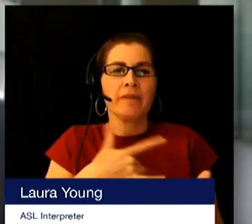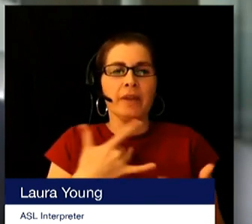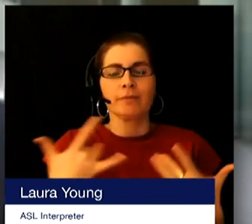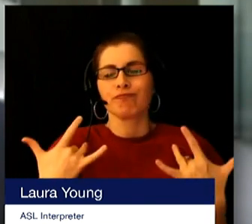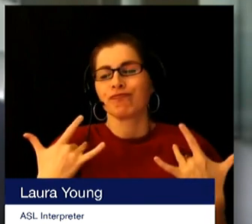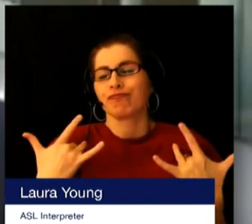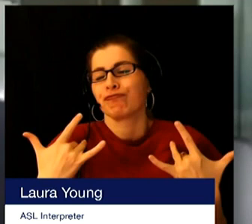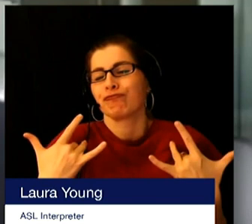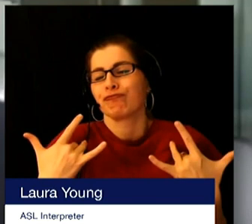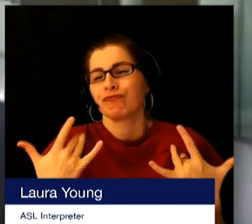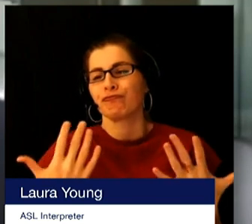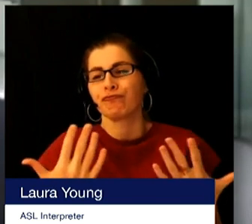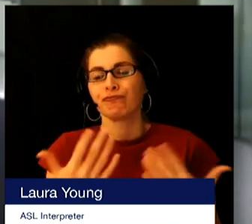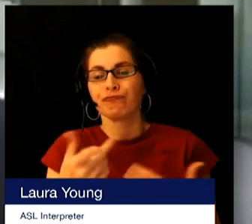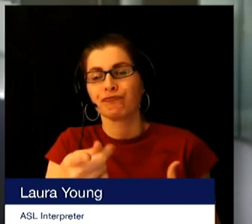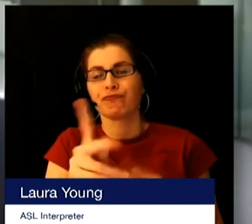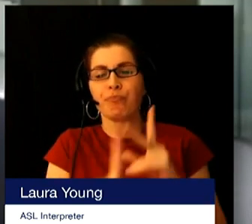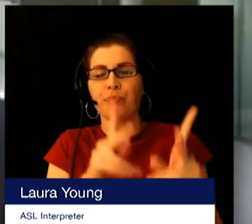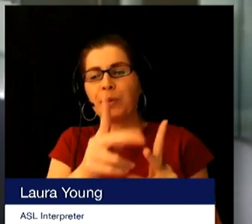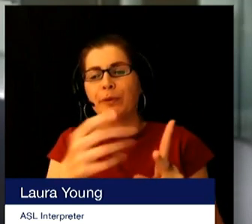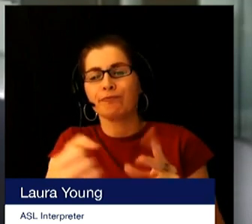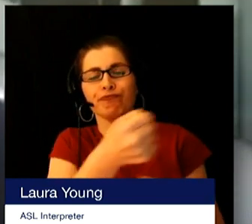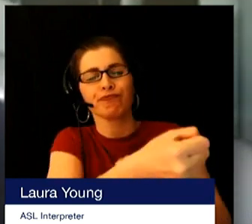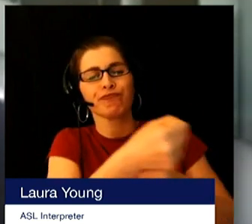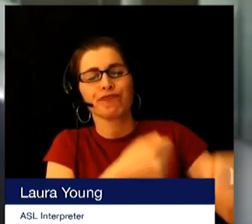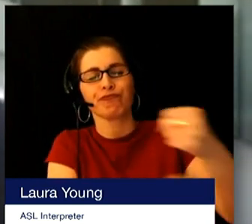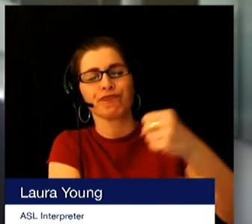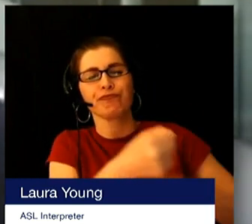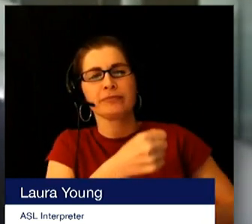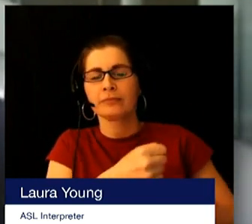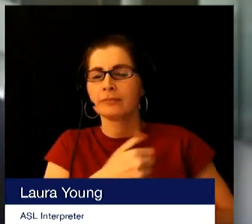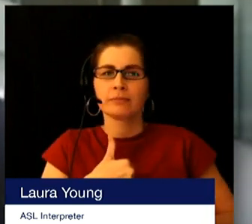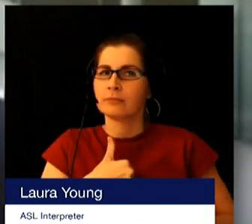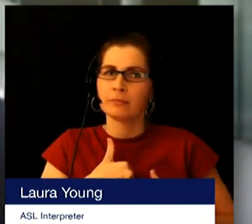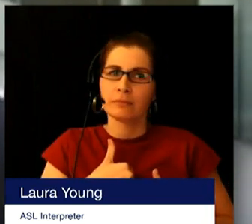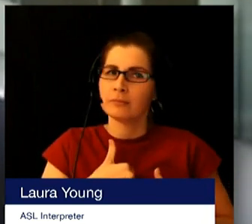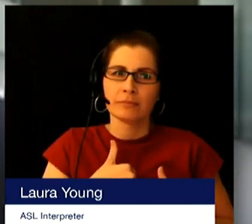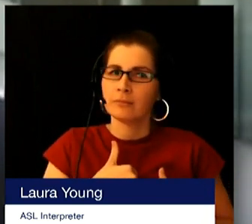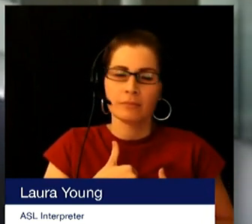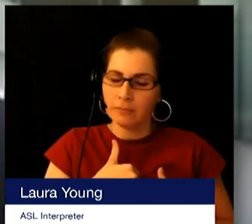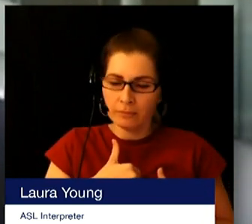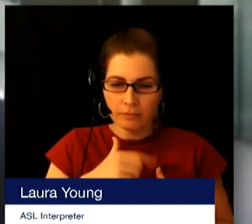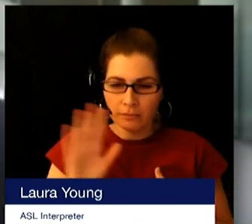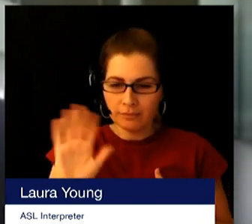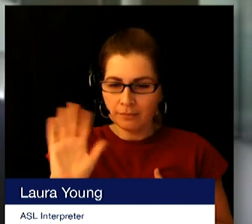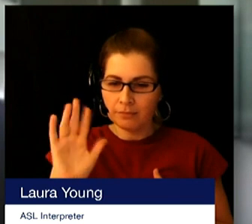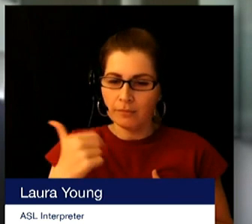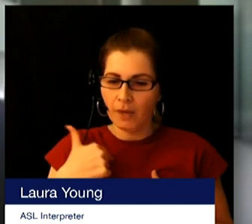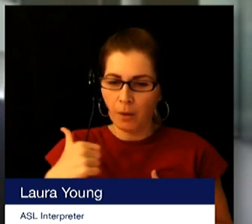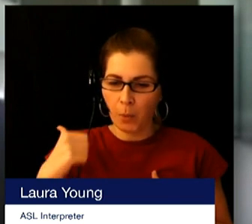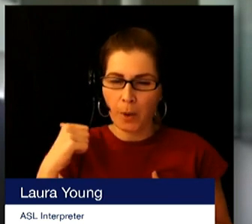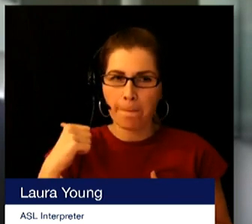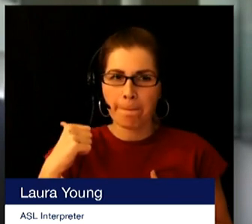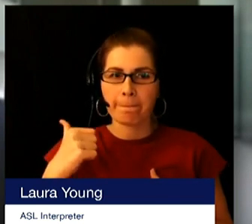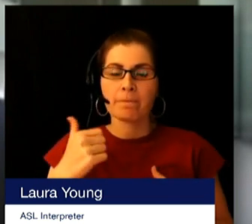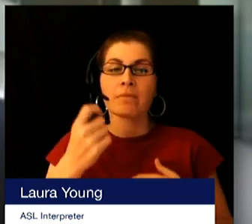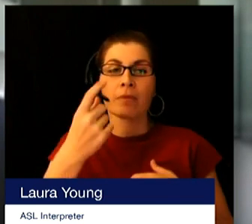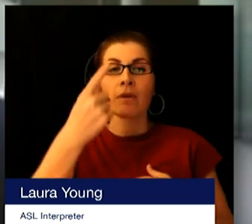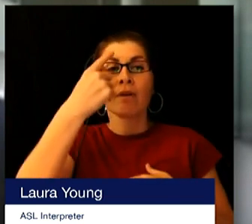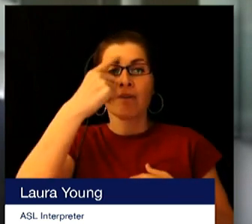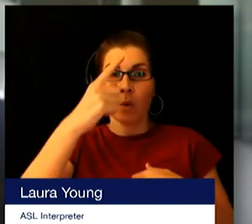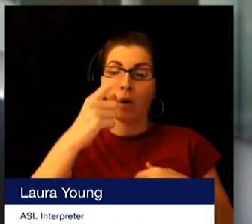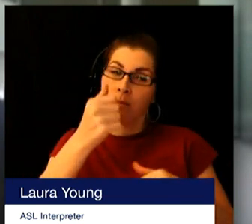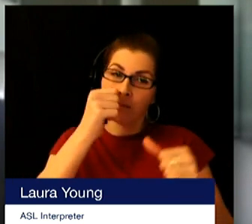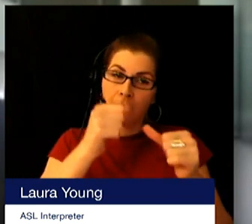otherize people you prosecute and people you send to prison. I can't and I won't do that. So in the context of COVID, when